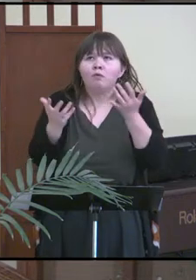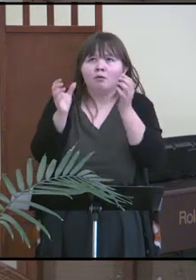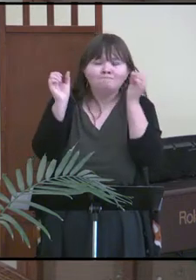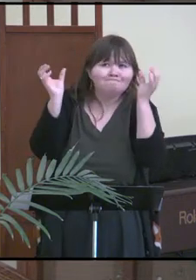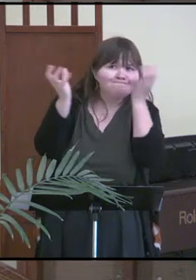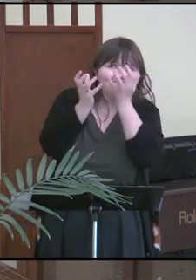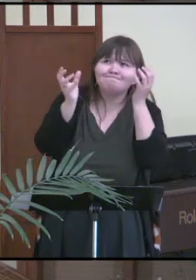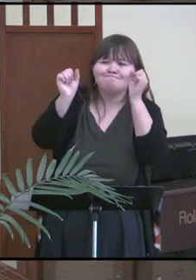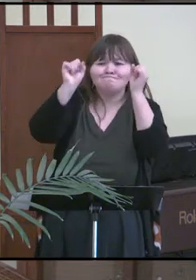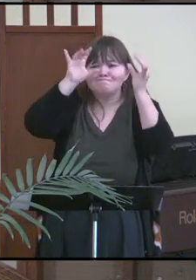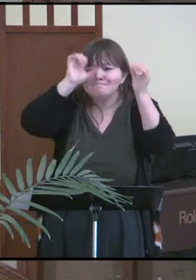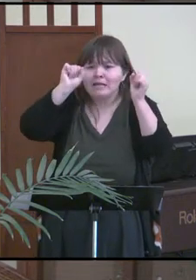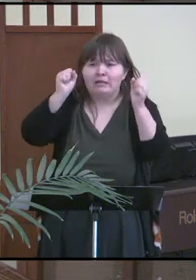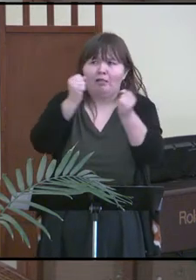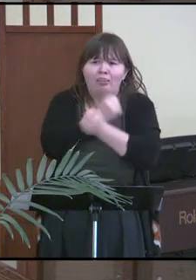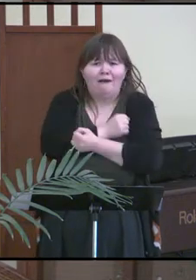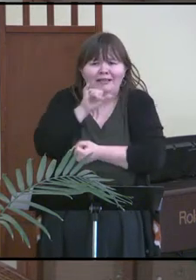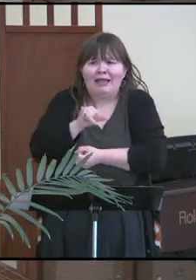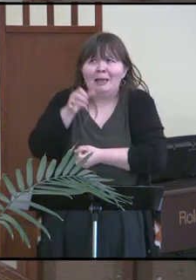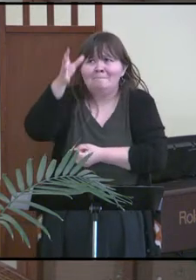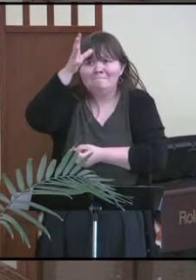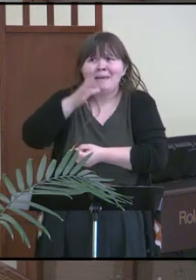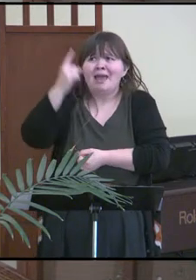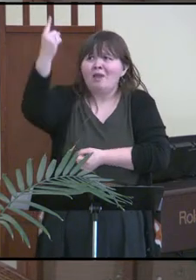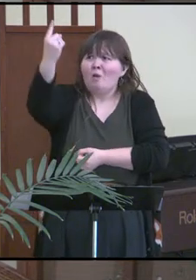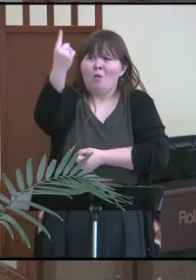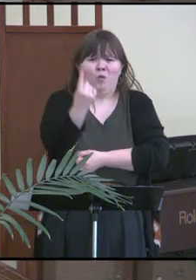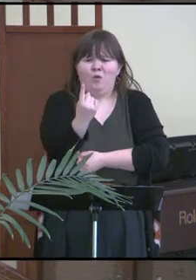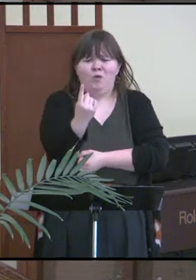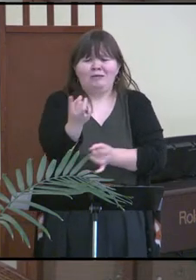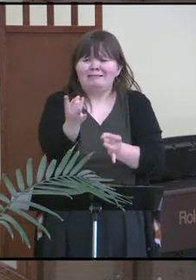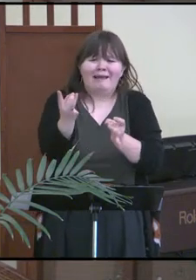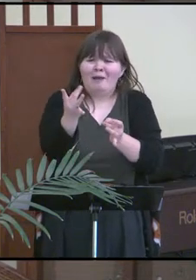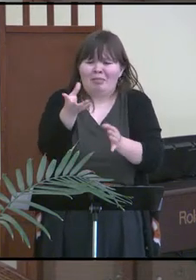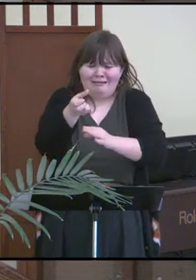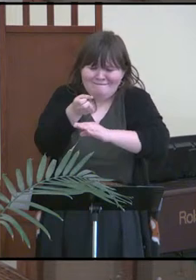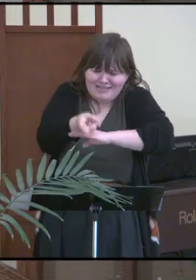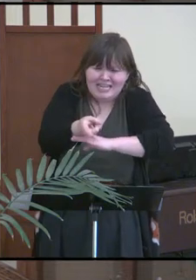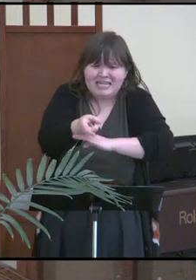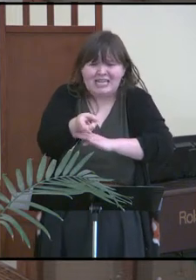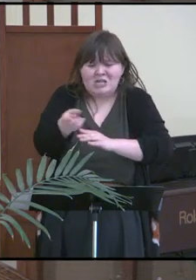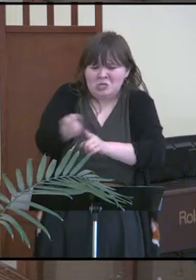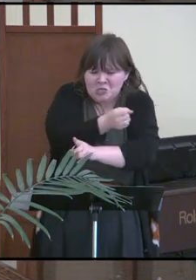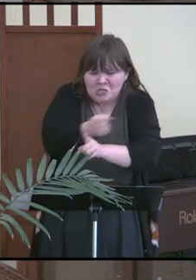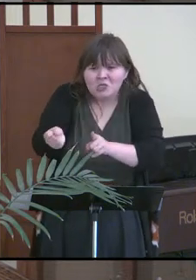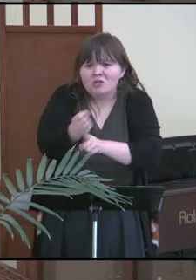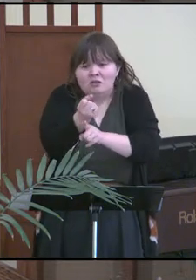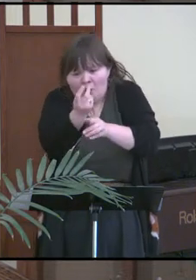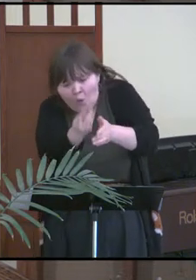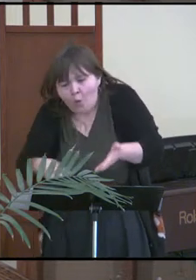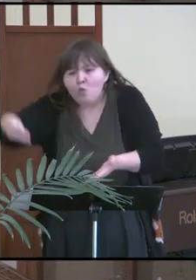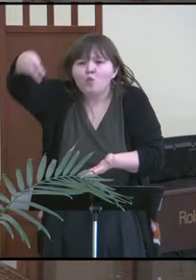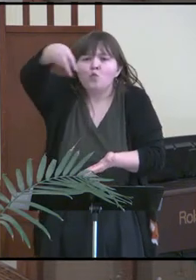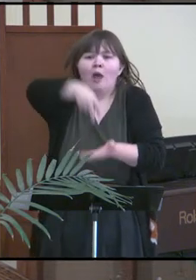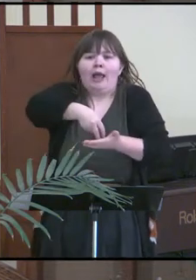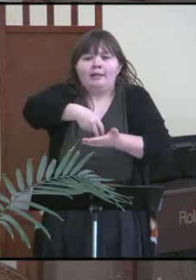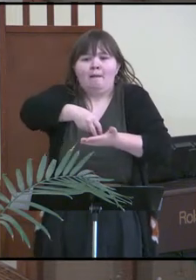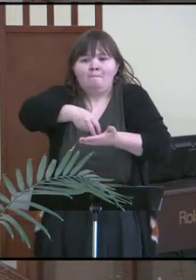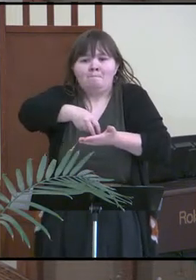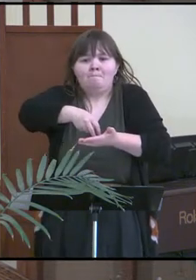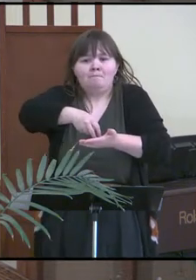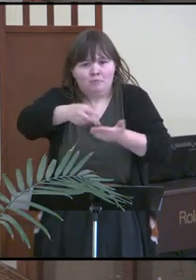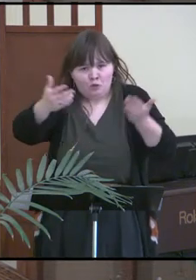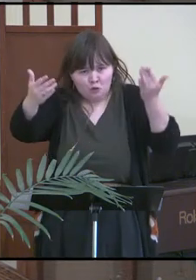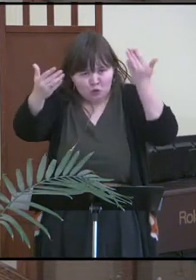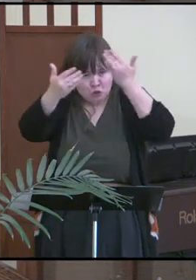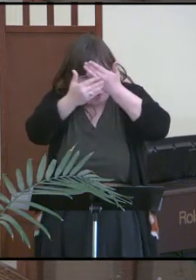this, that a man so badly defeated at the hands of humanity would rise up in the darkness of the wee